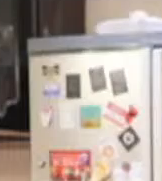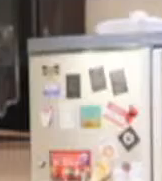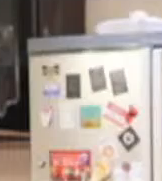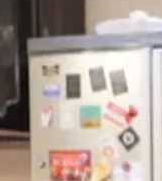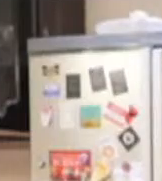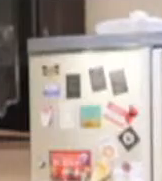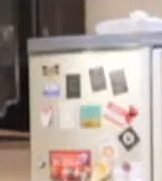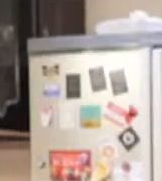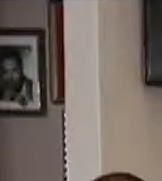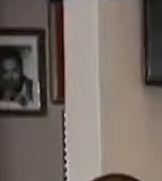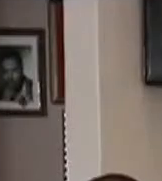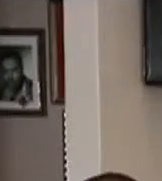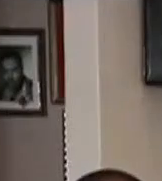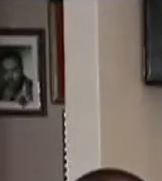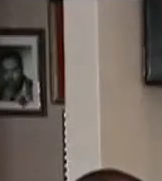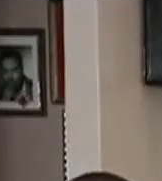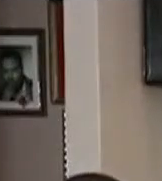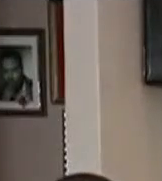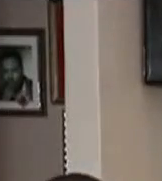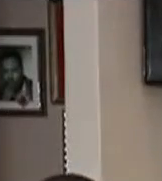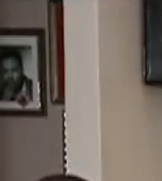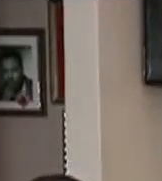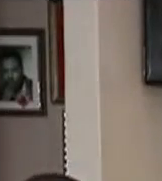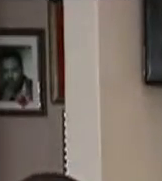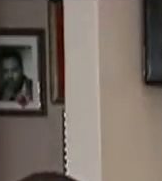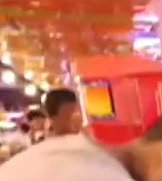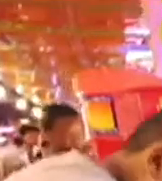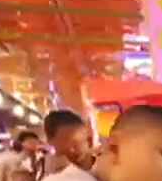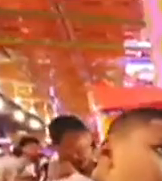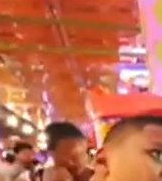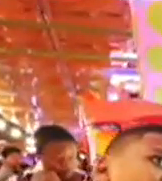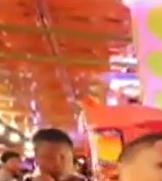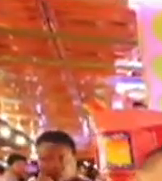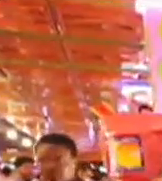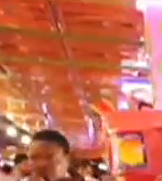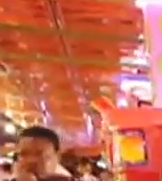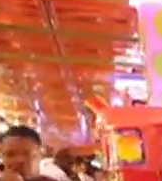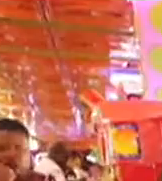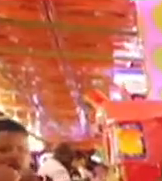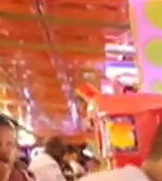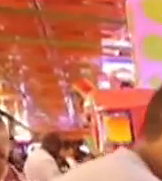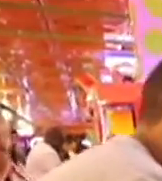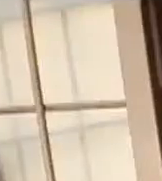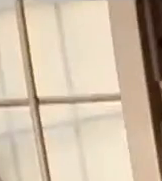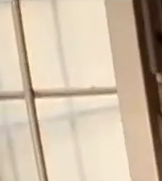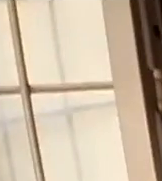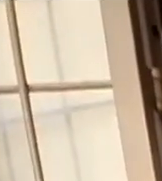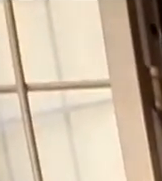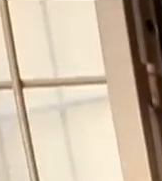it together, 'cause it's a beautiful day.